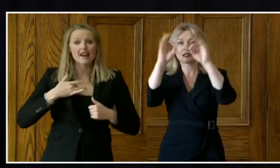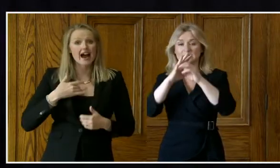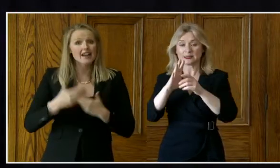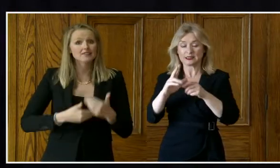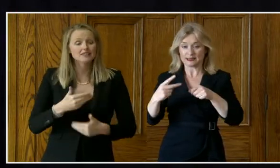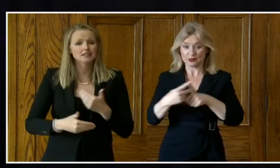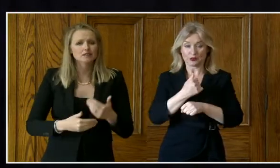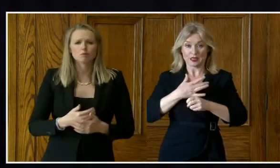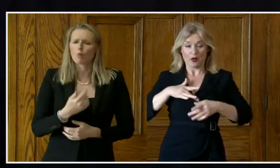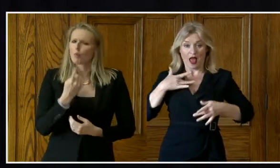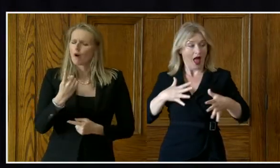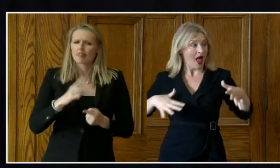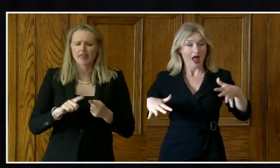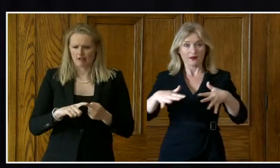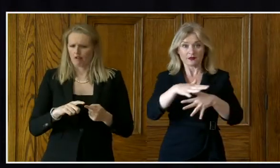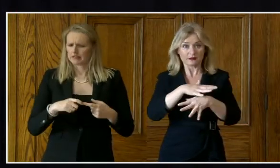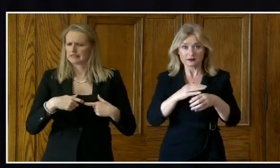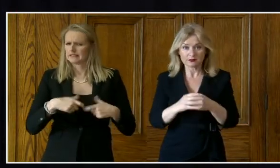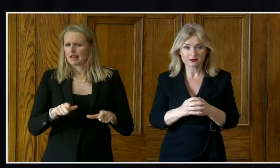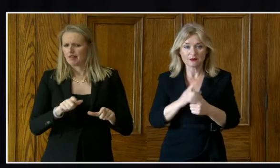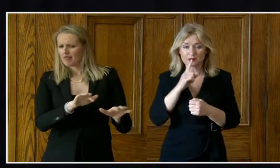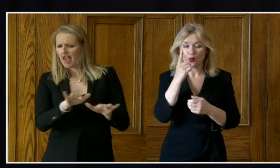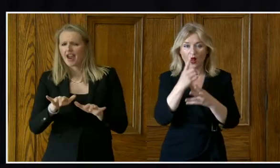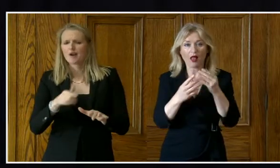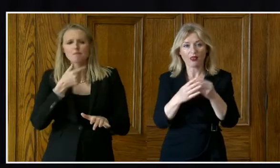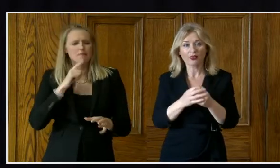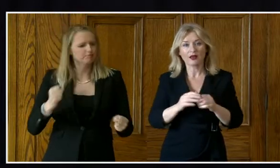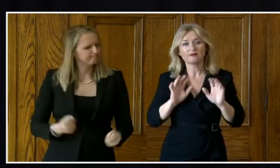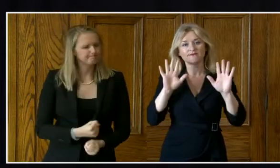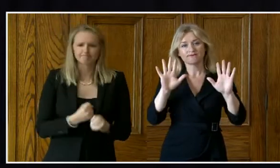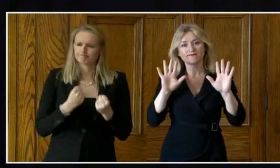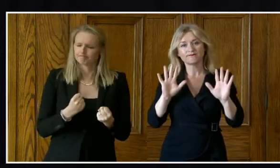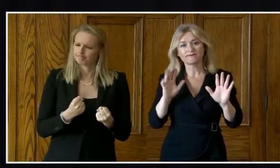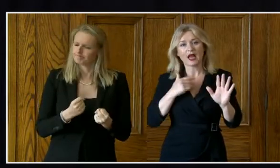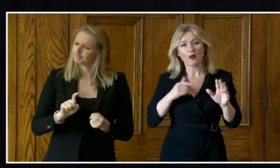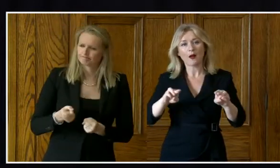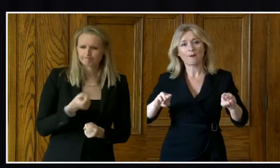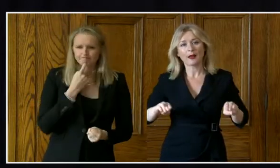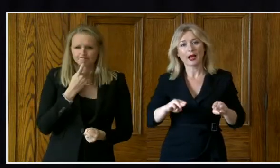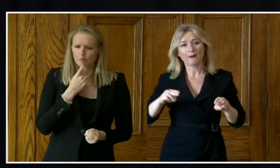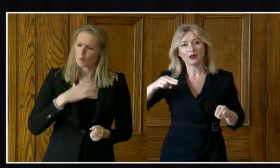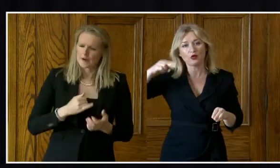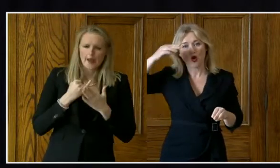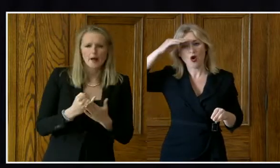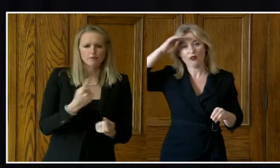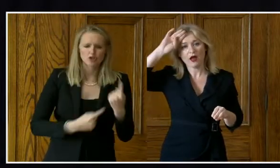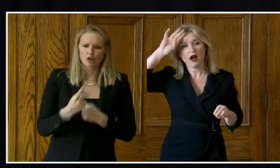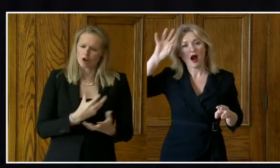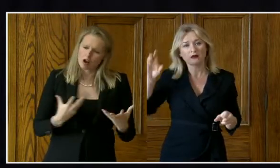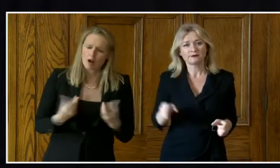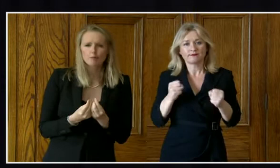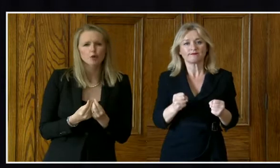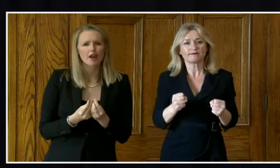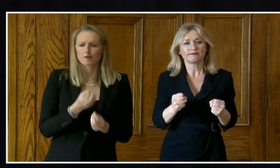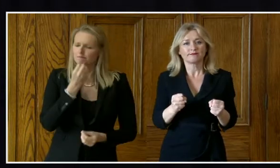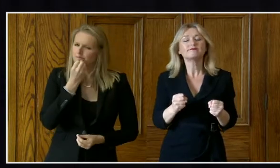steadfast throughout is the resilience of our people and our resolve and our ability to come together as that people